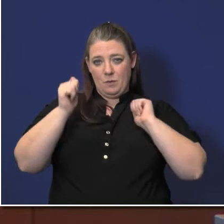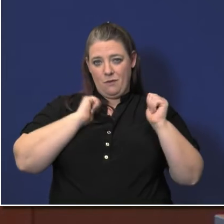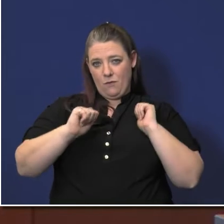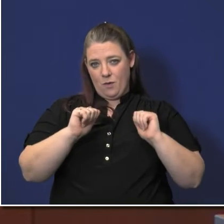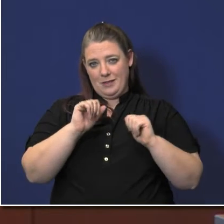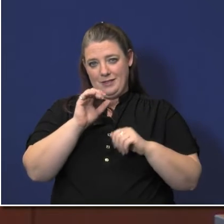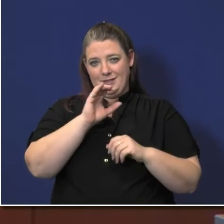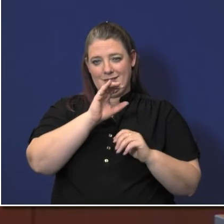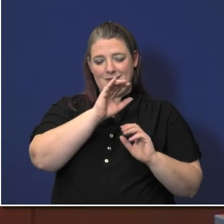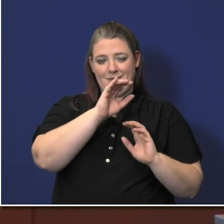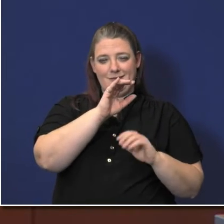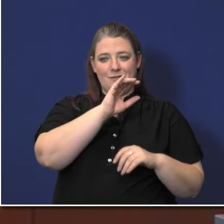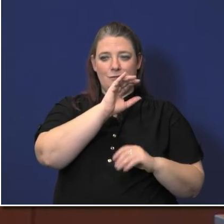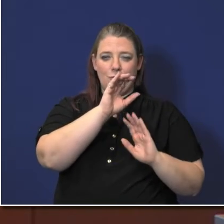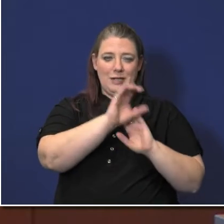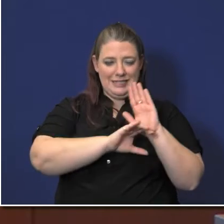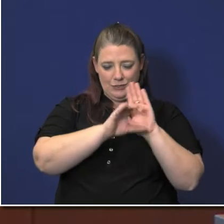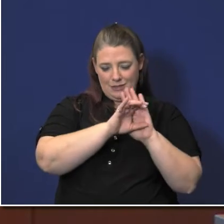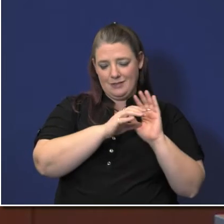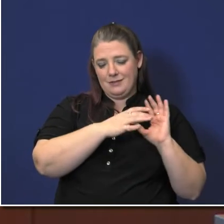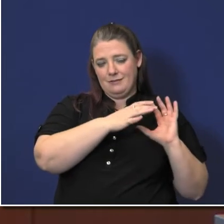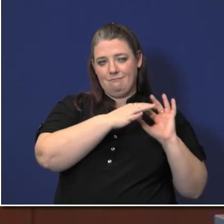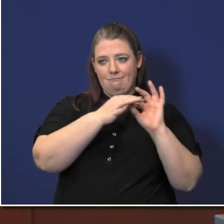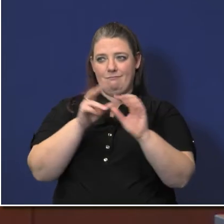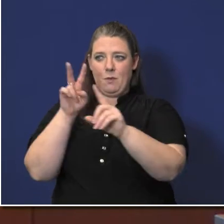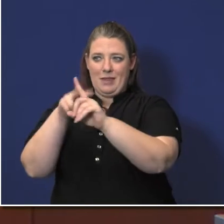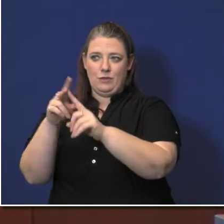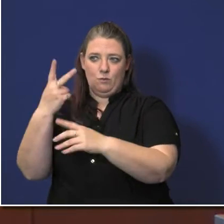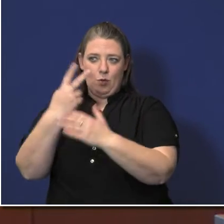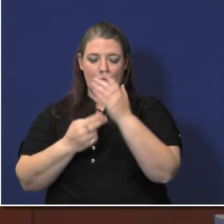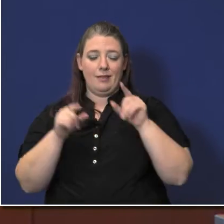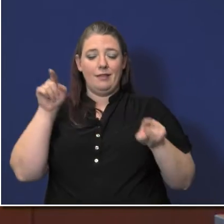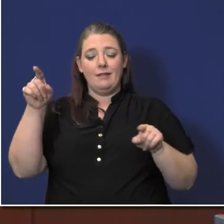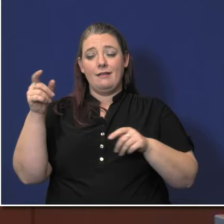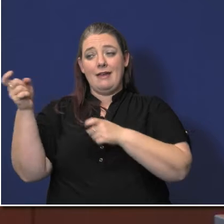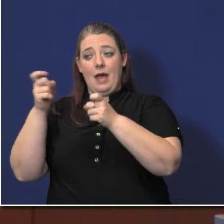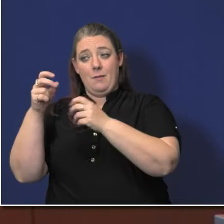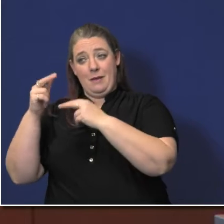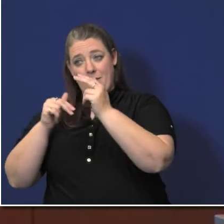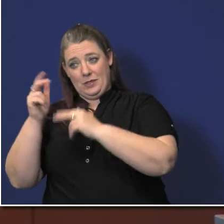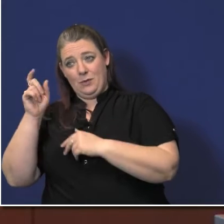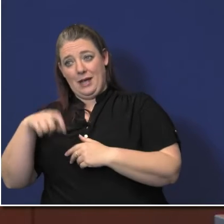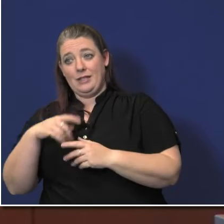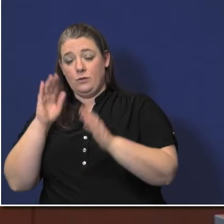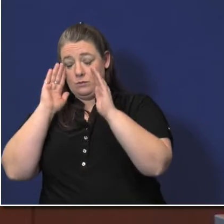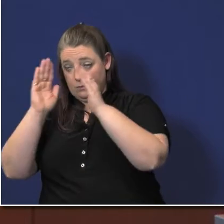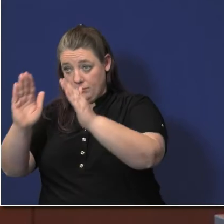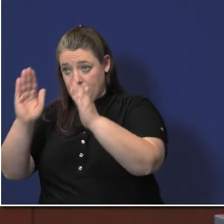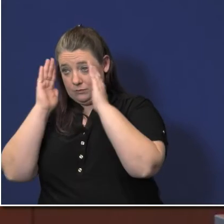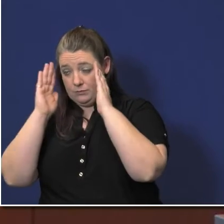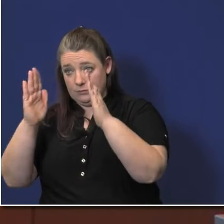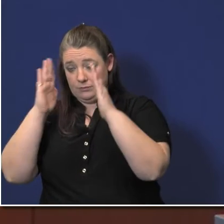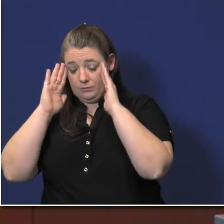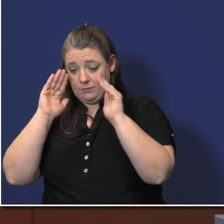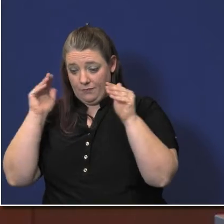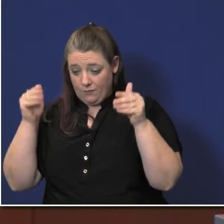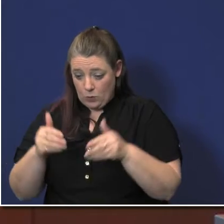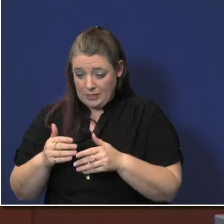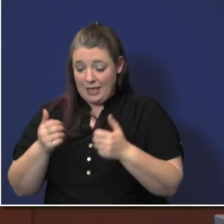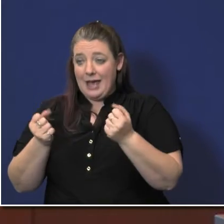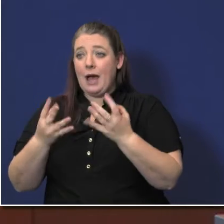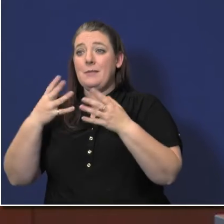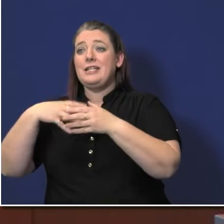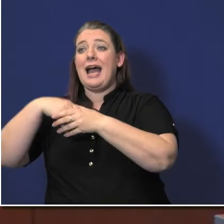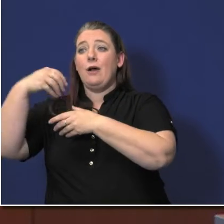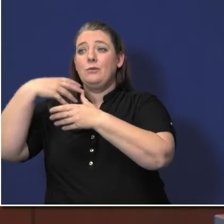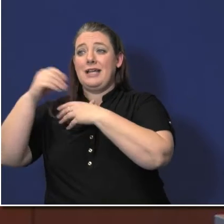to one is being applied to the other. With the administration building, the things we had to pay the most attention to are how much outside air